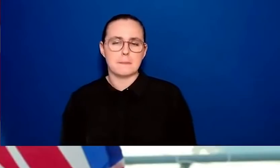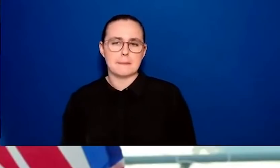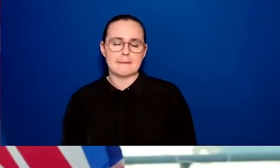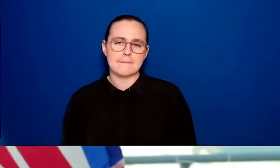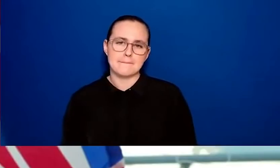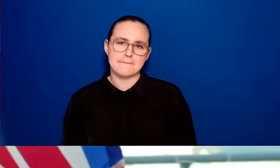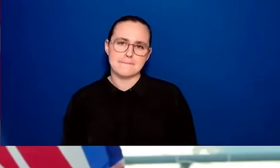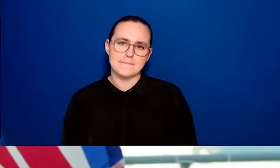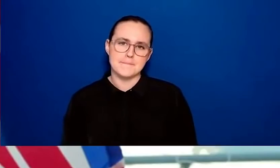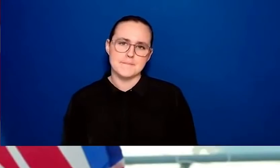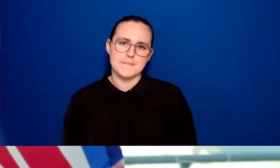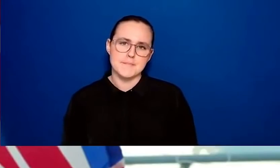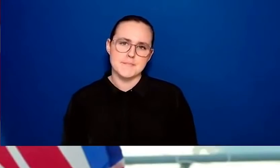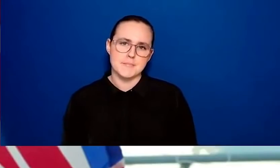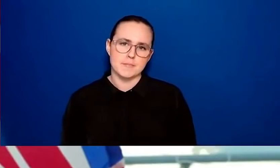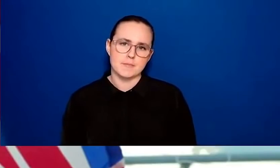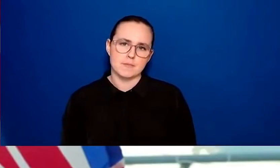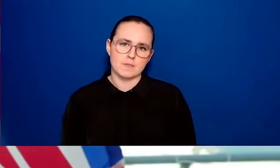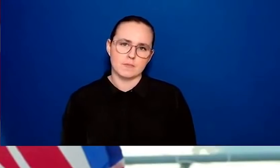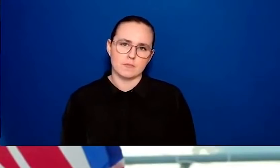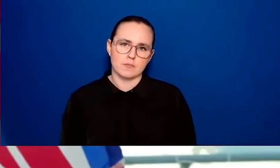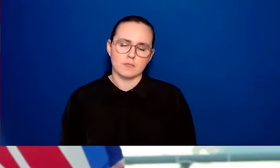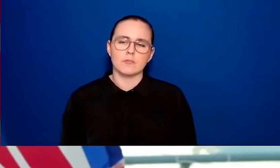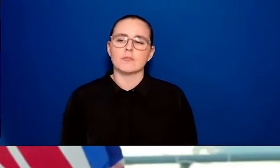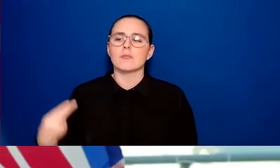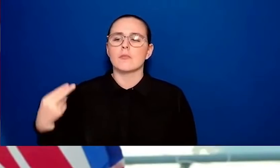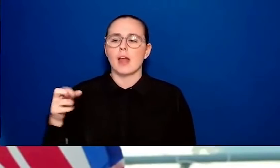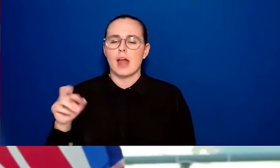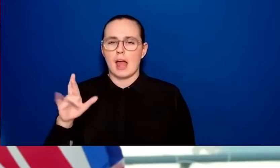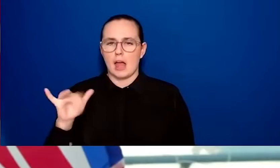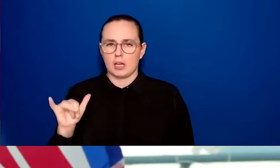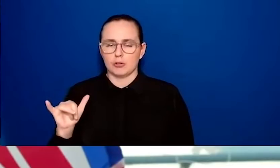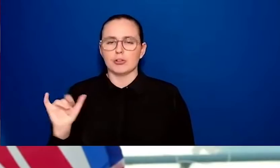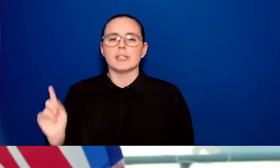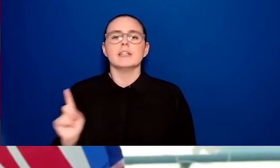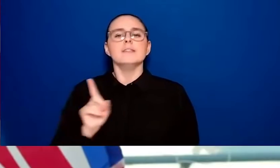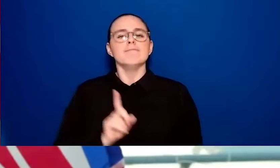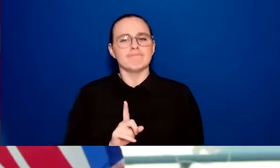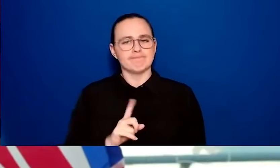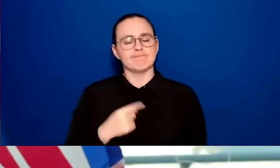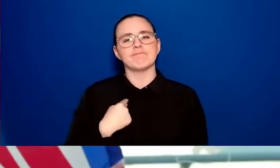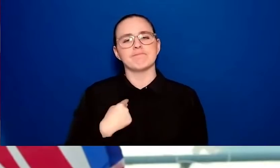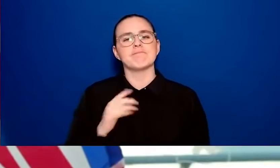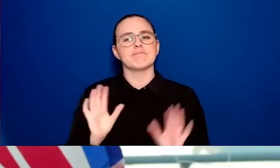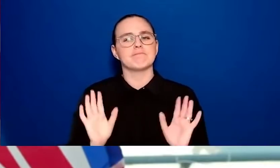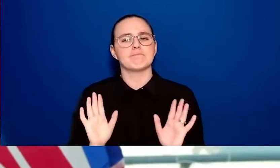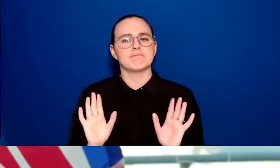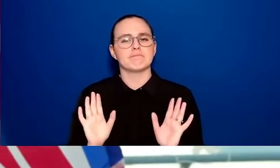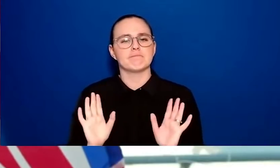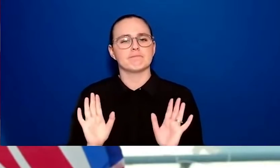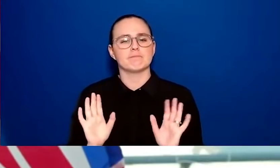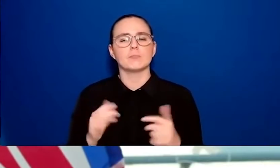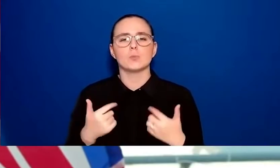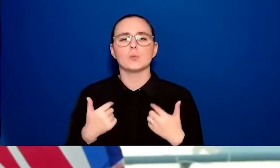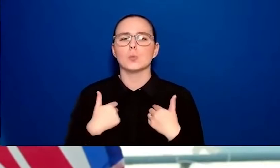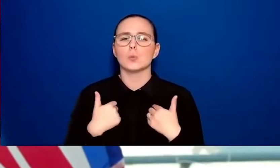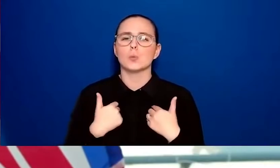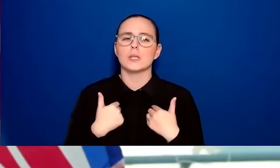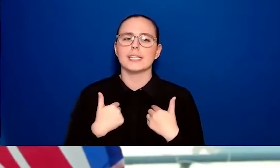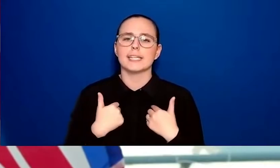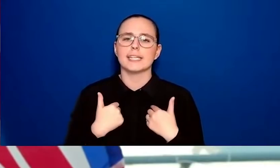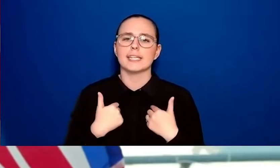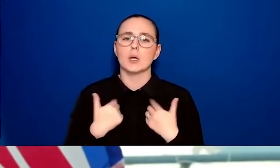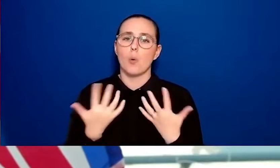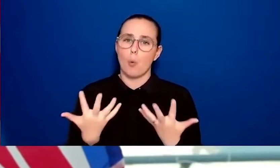healthcare workers being immunized, and we've been in ongoing negotiations with unions through the Health